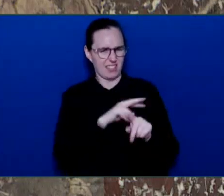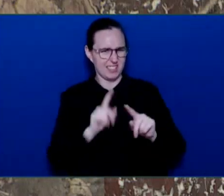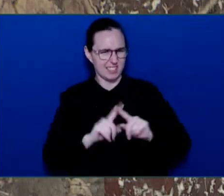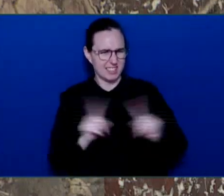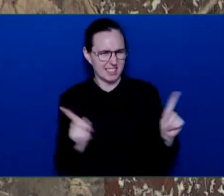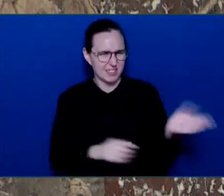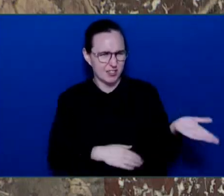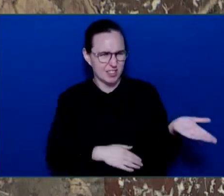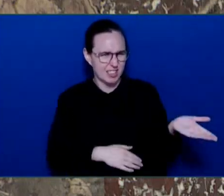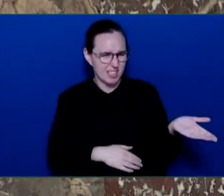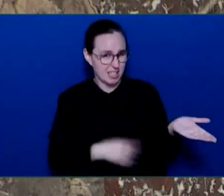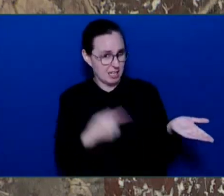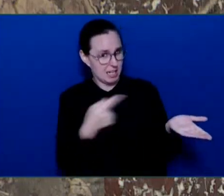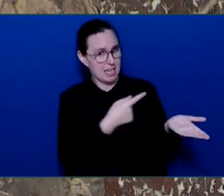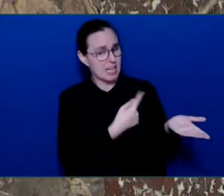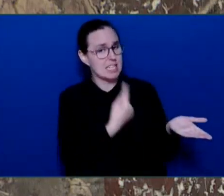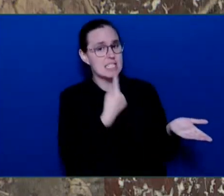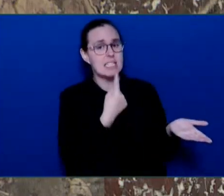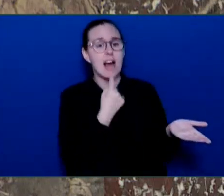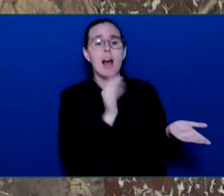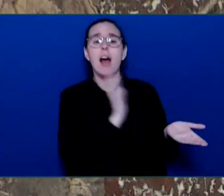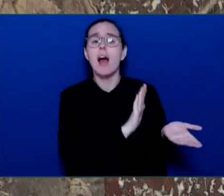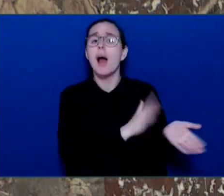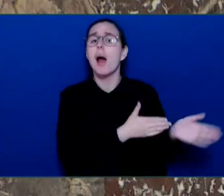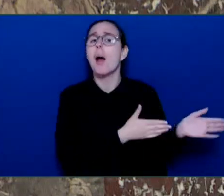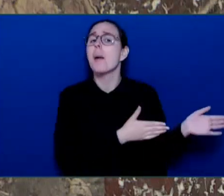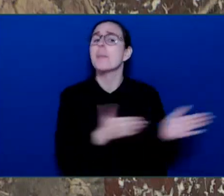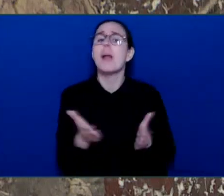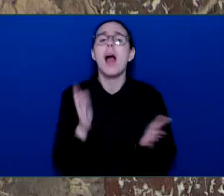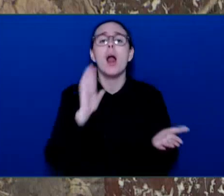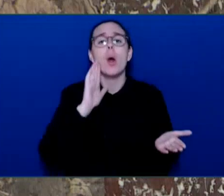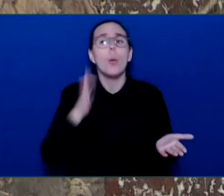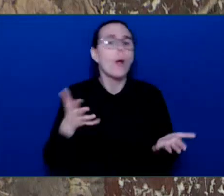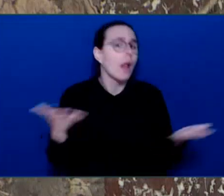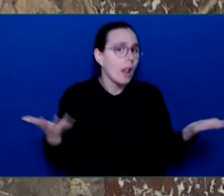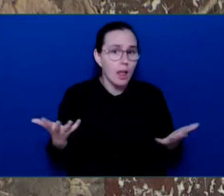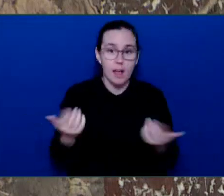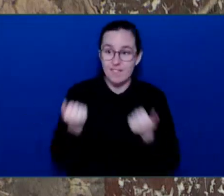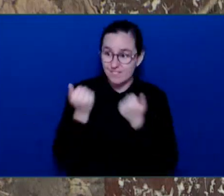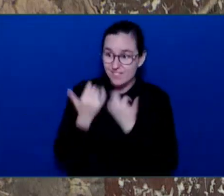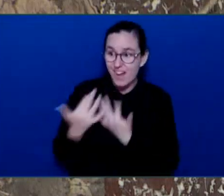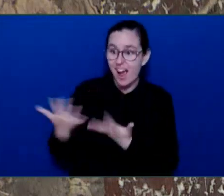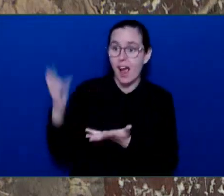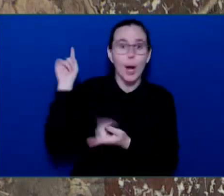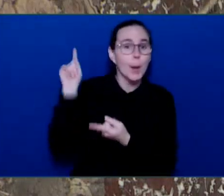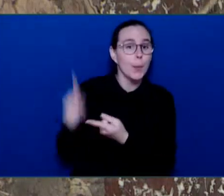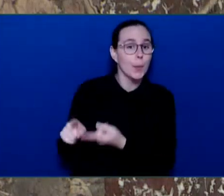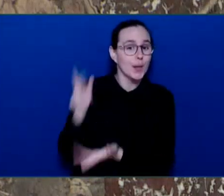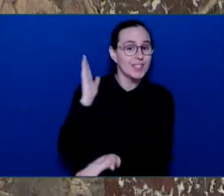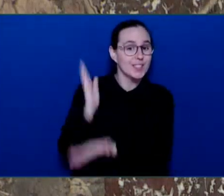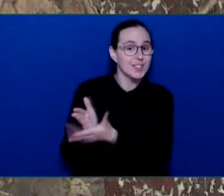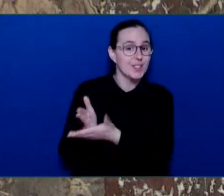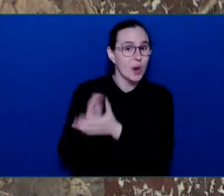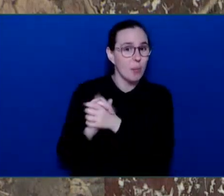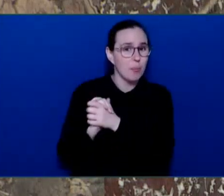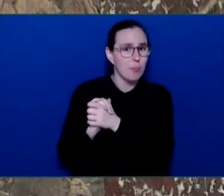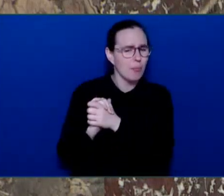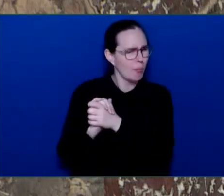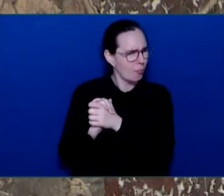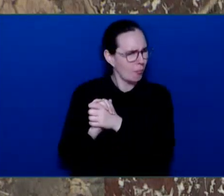start. Okay, well, what else are you going to do? What else are you going to do? Well, we're going to warm